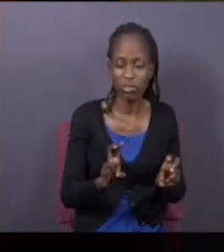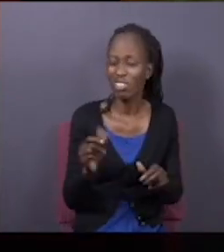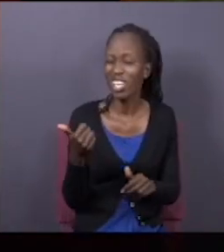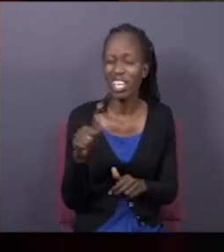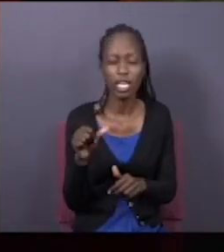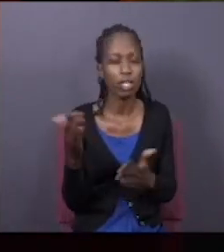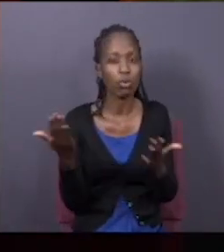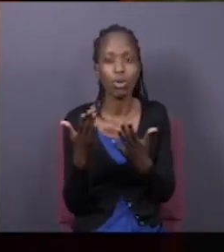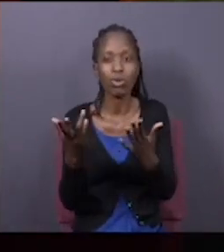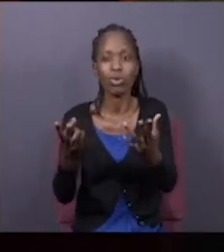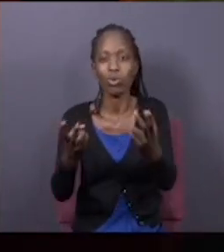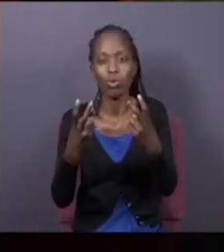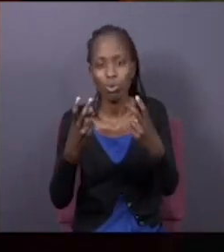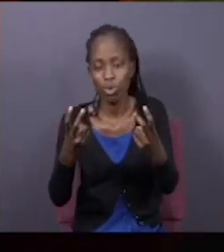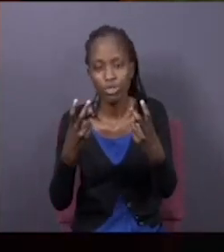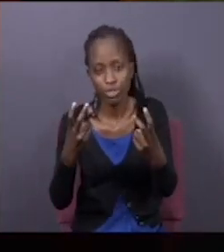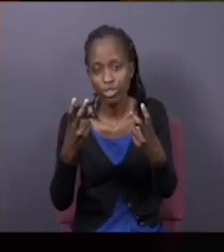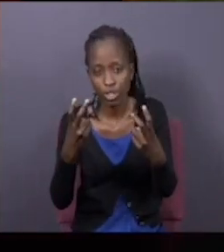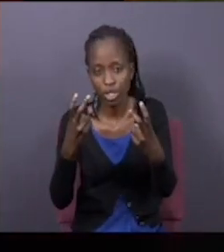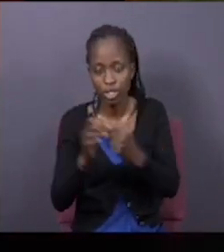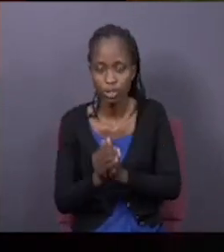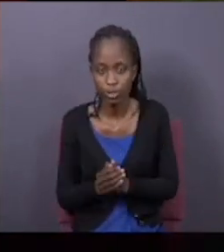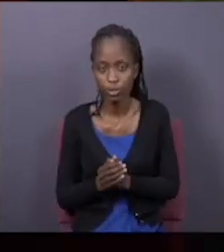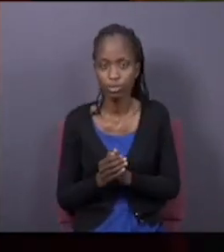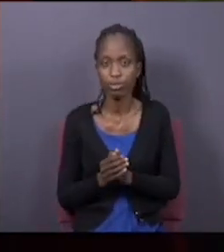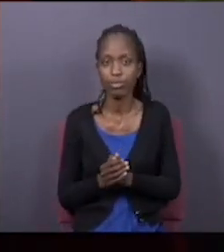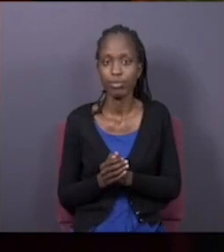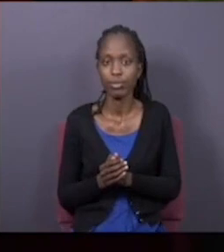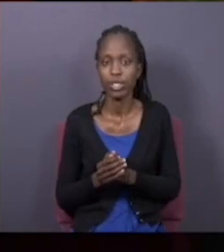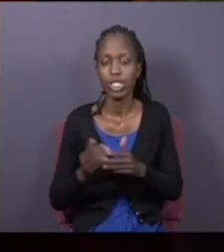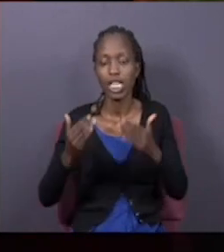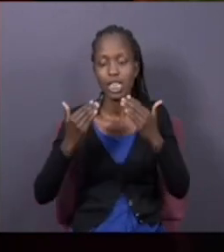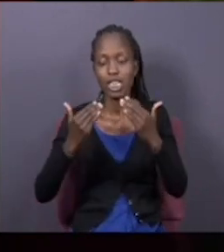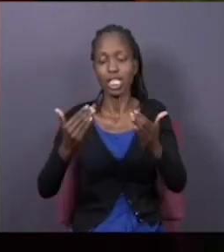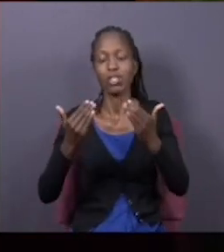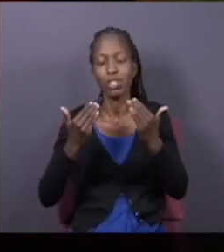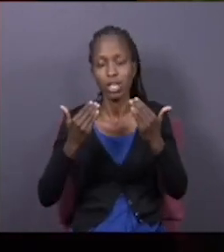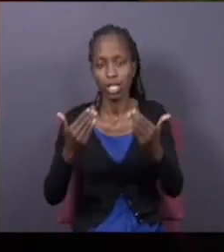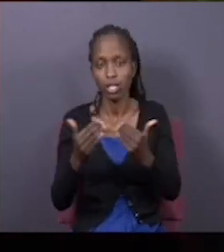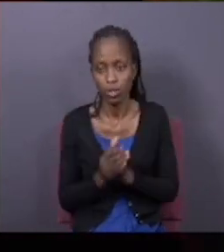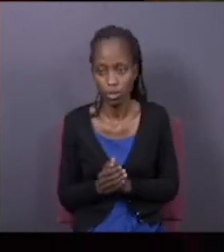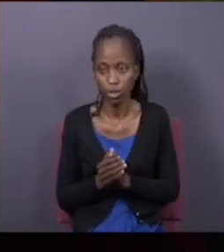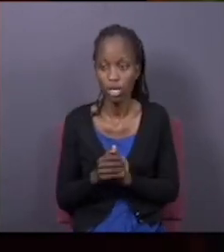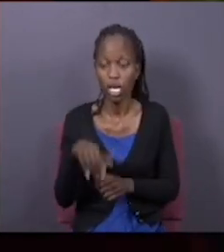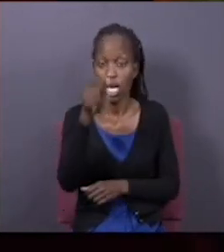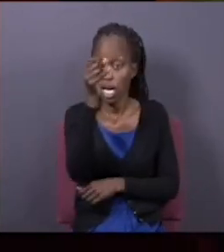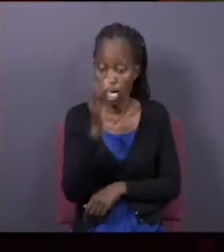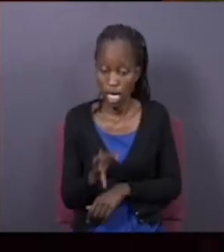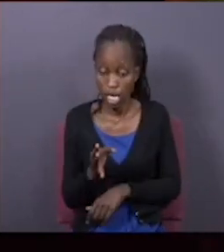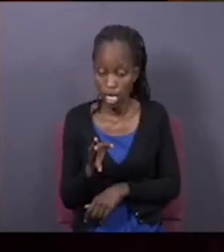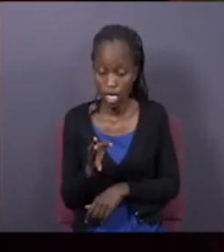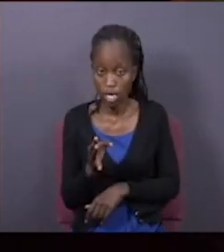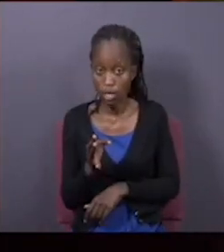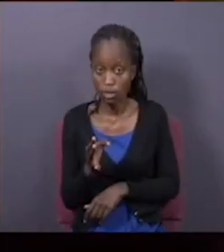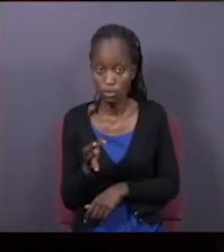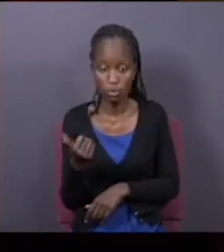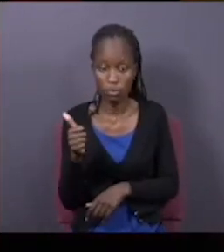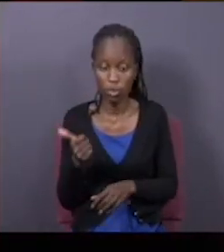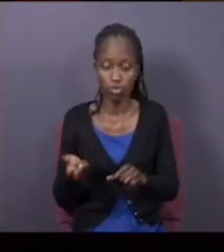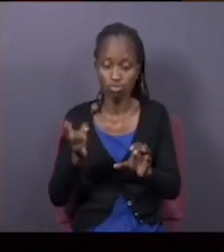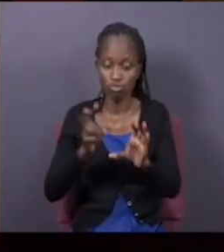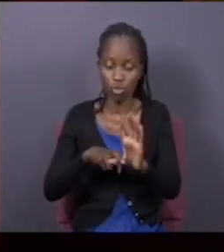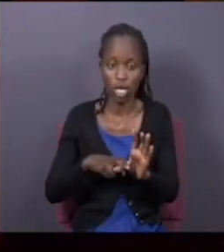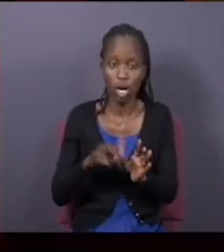wherever you are following this broadcast service from. Thank you very, very much. If you haven't done so,